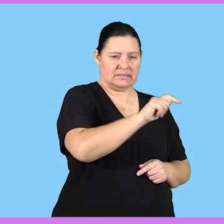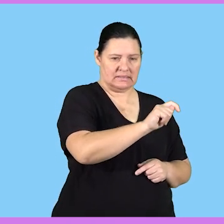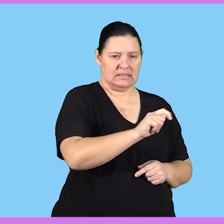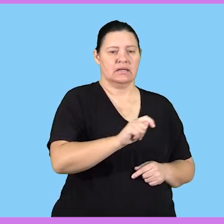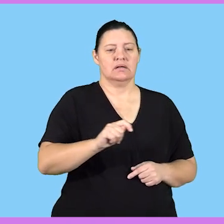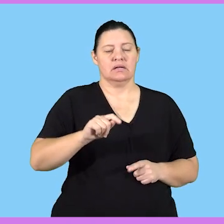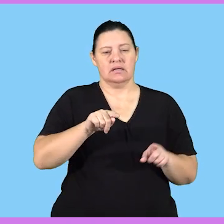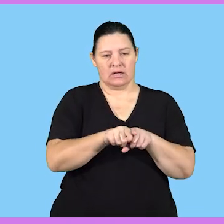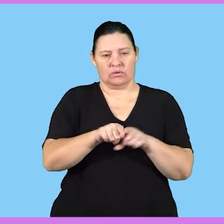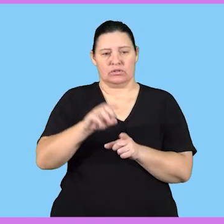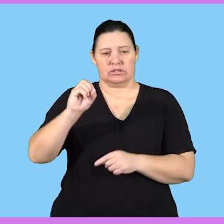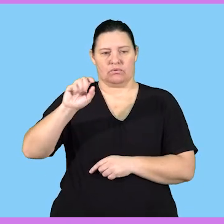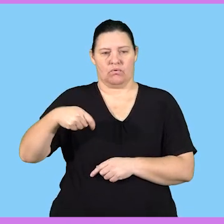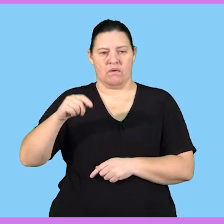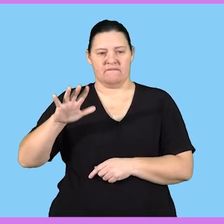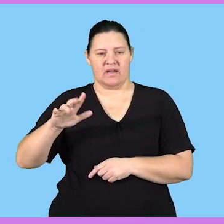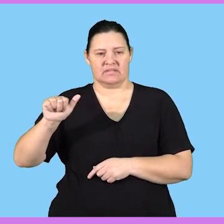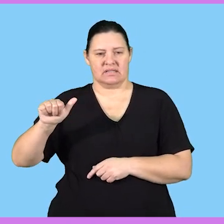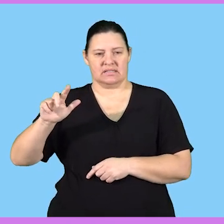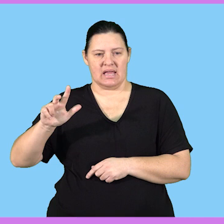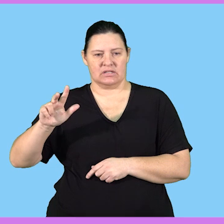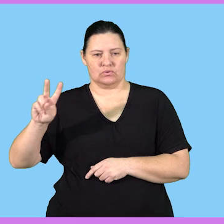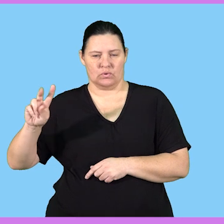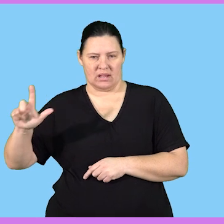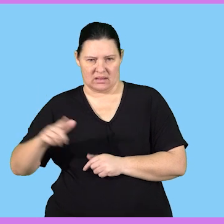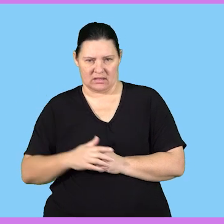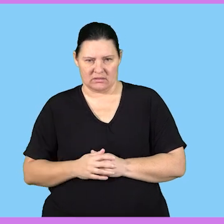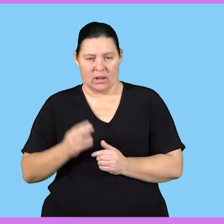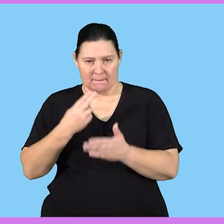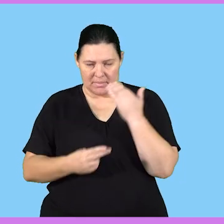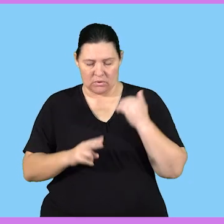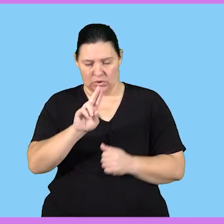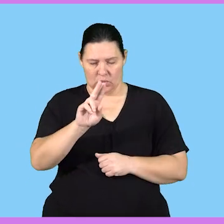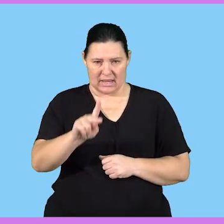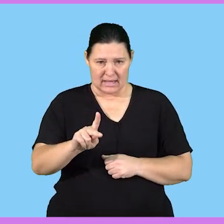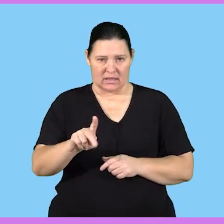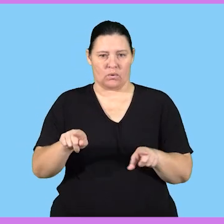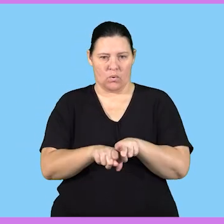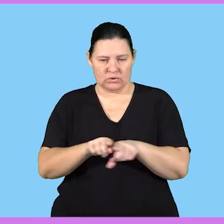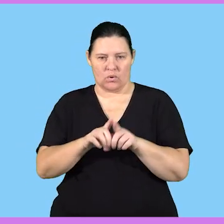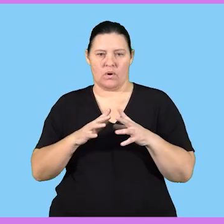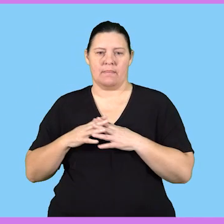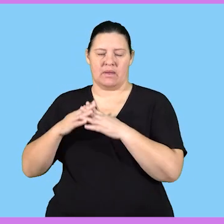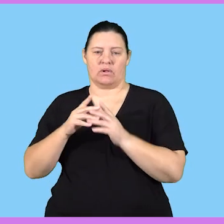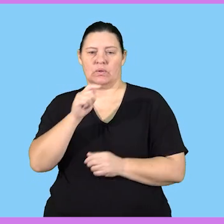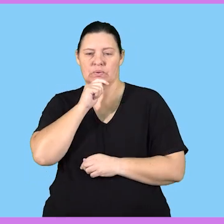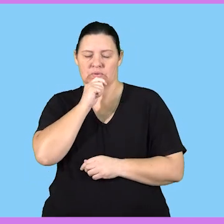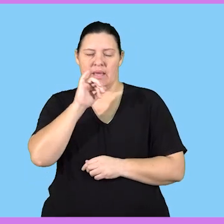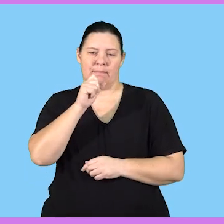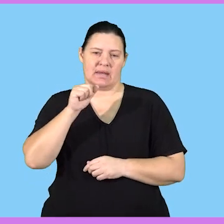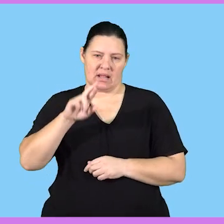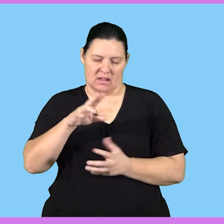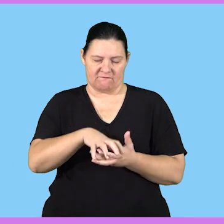0.5682 liters. Then I thought, just for interest's sake, I include a little note for you here. It says both UK and the